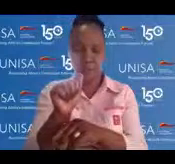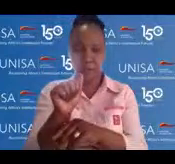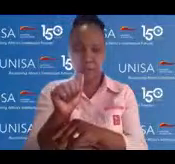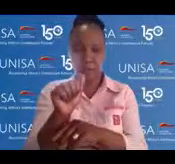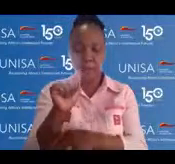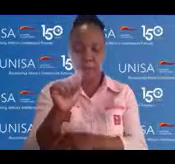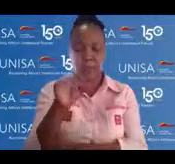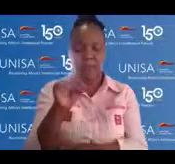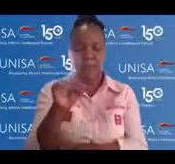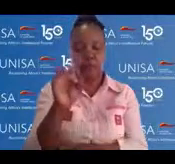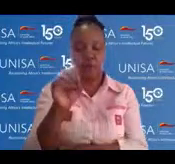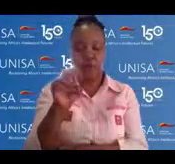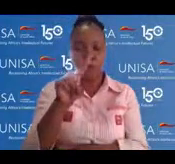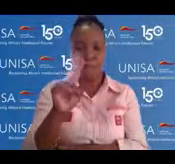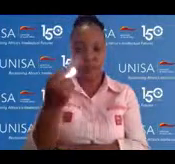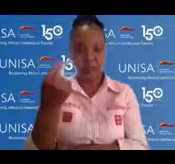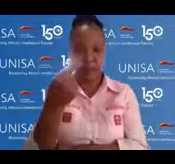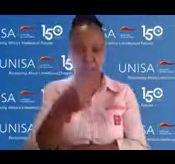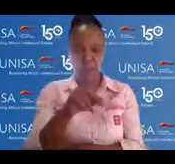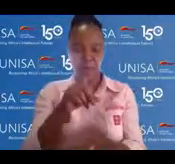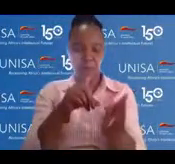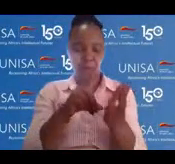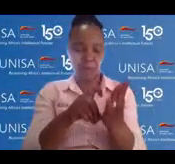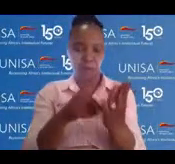ADOVH, and click enter.